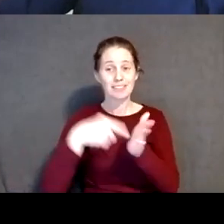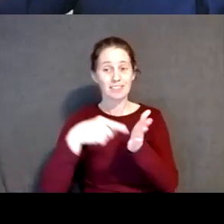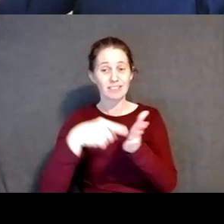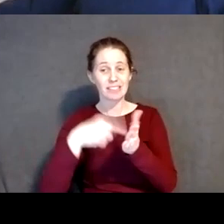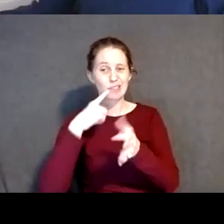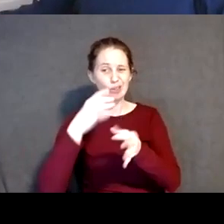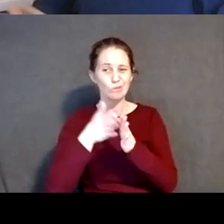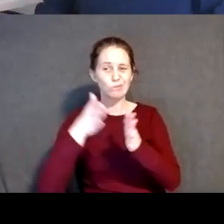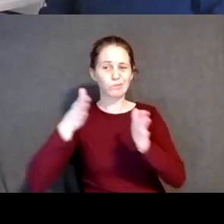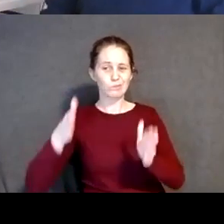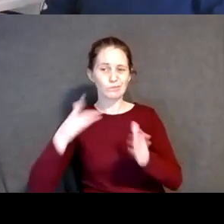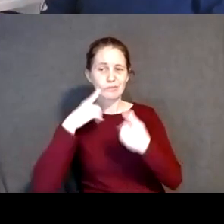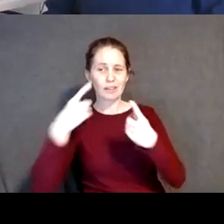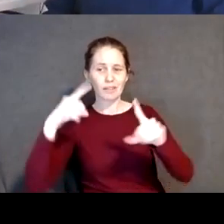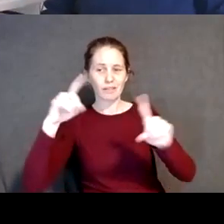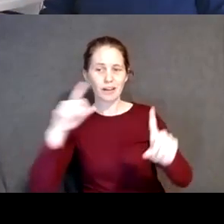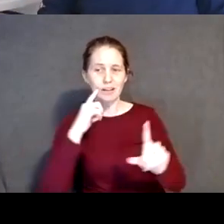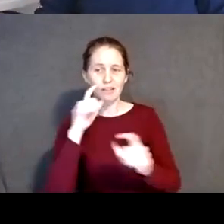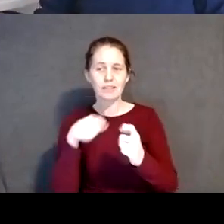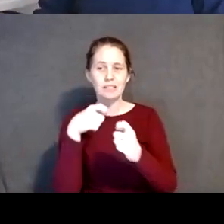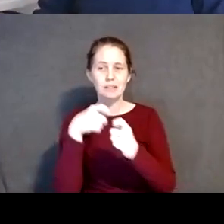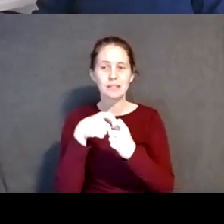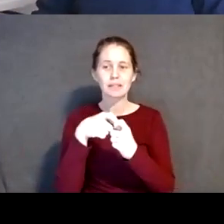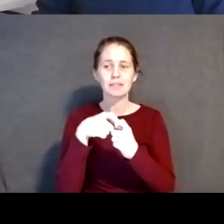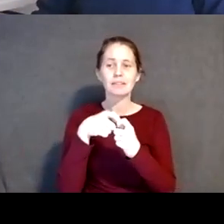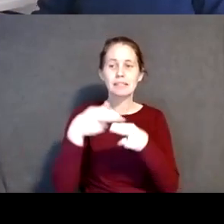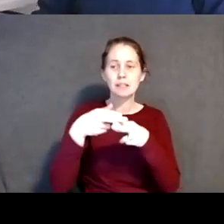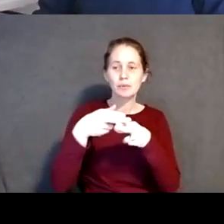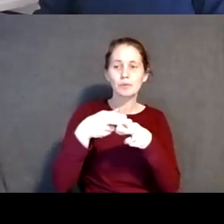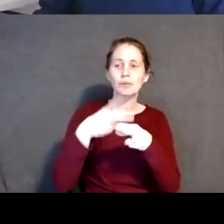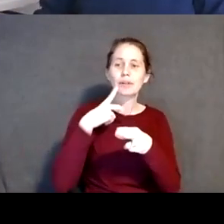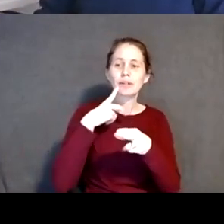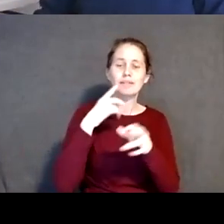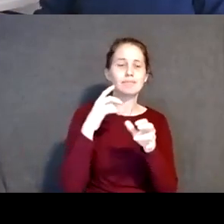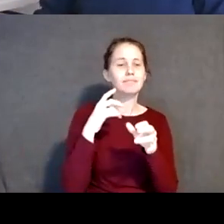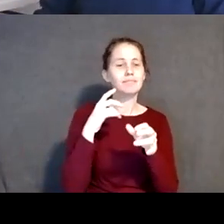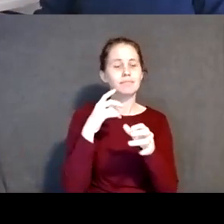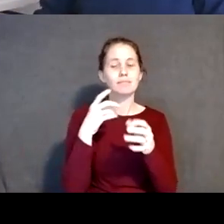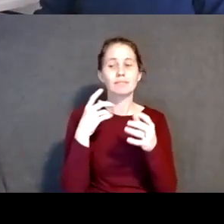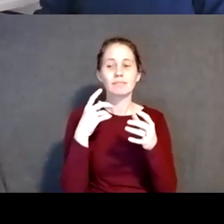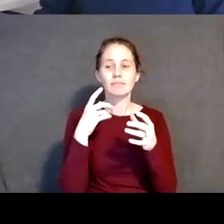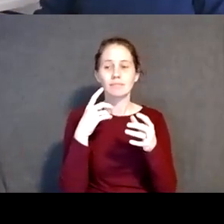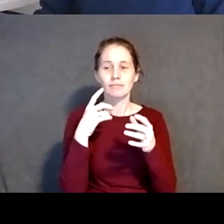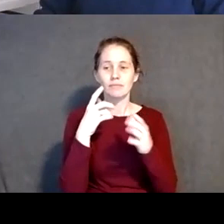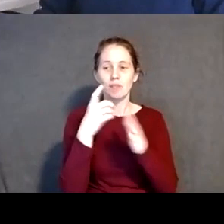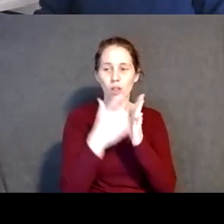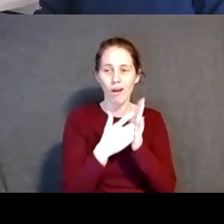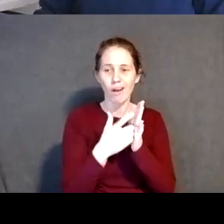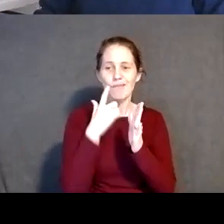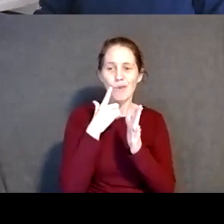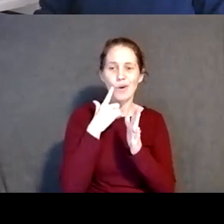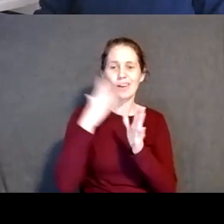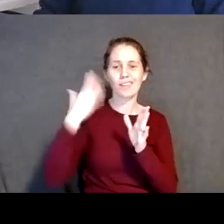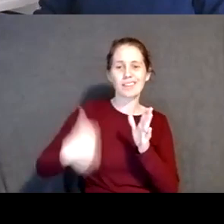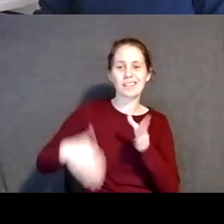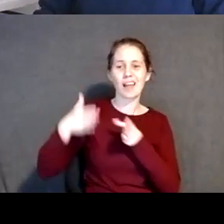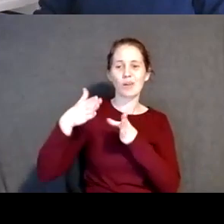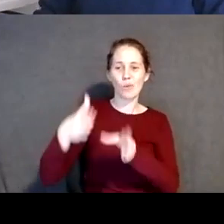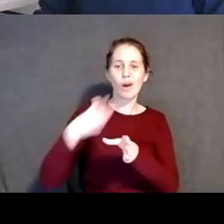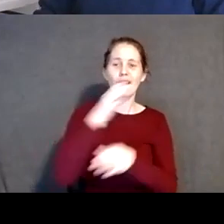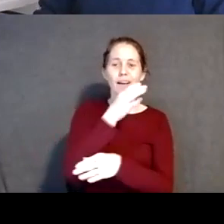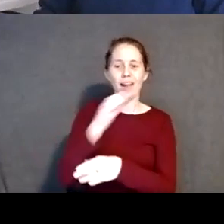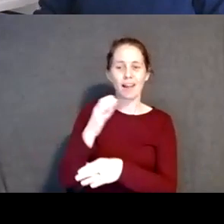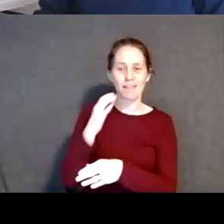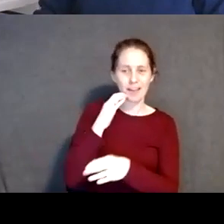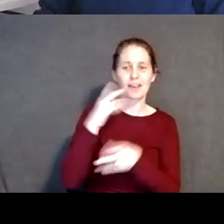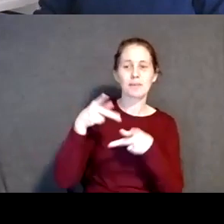the effectiveness of certain temporary expedited measures for the City of Pittsburgh sidewalk cafe permit application